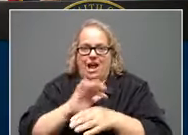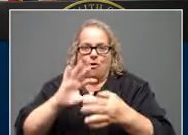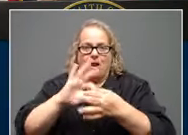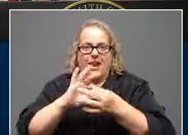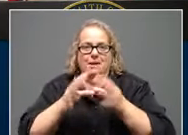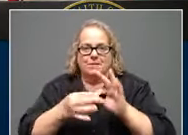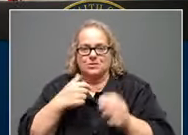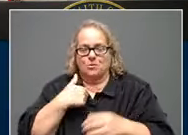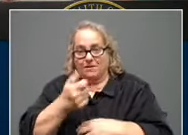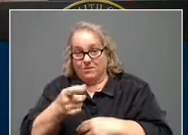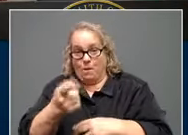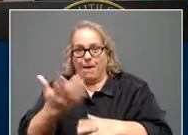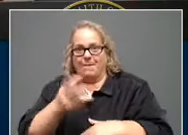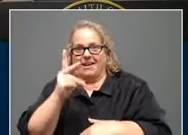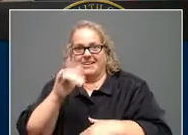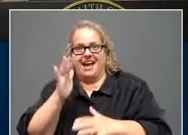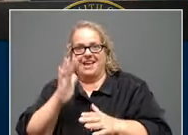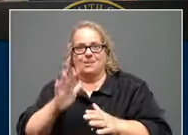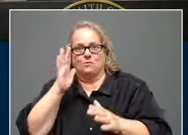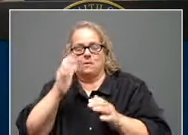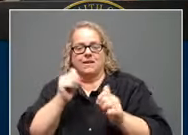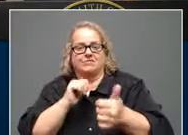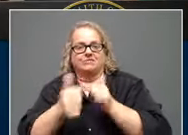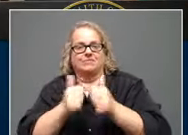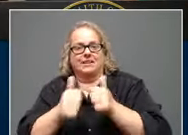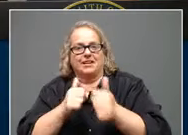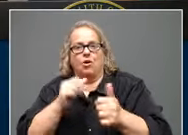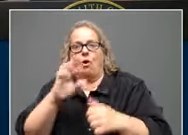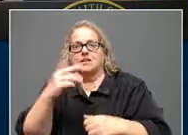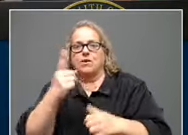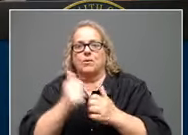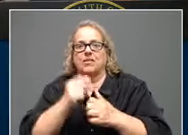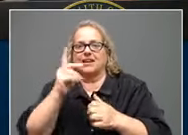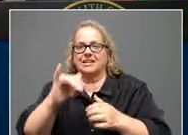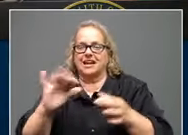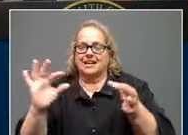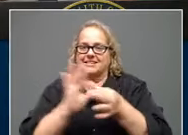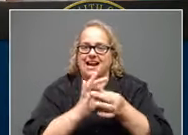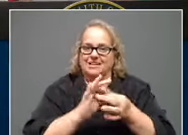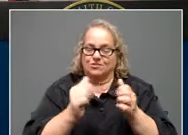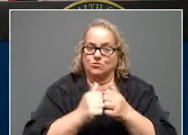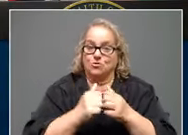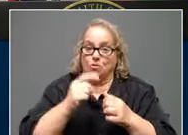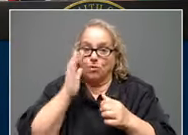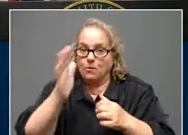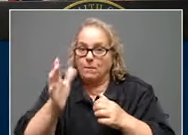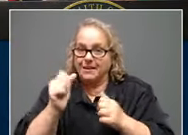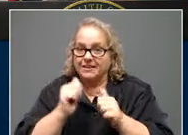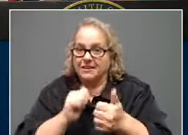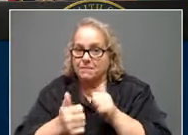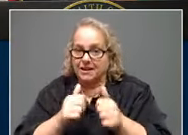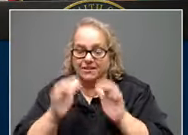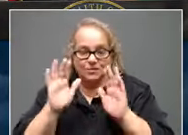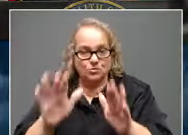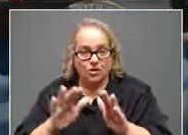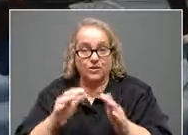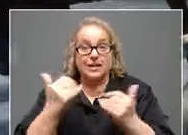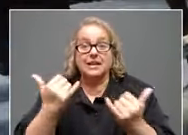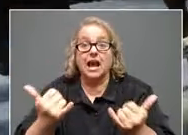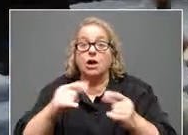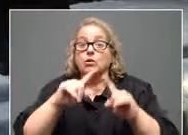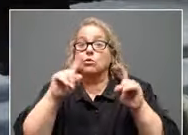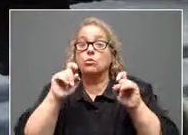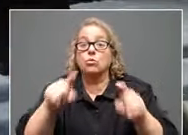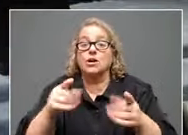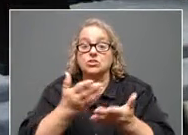Kentuckian or someone with Kentucky ties up there competing. All right, so if that, we'll open it up to questions, and